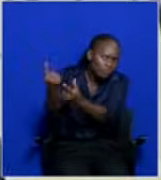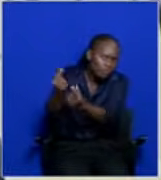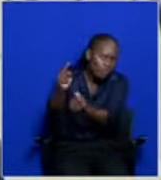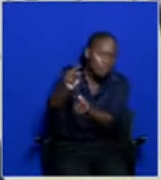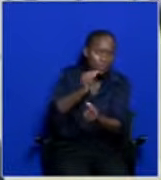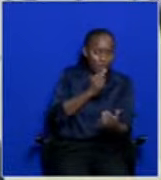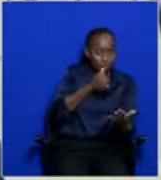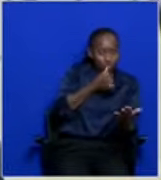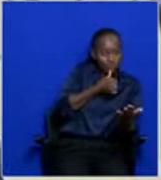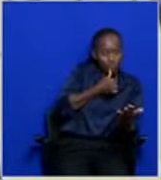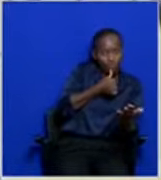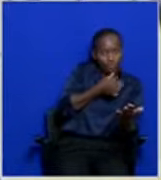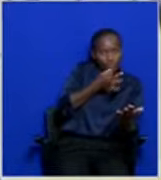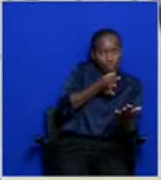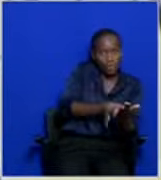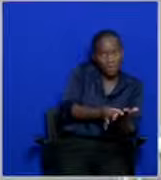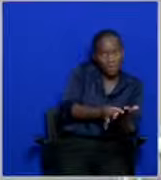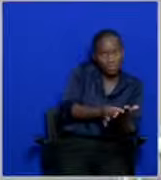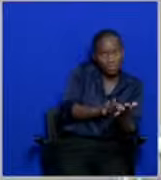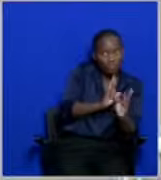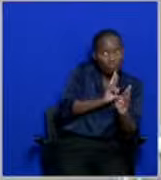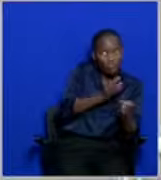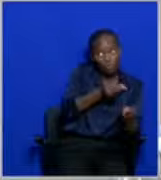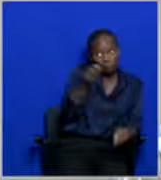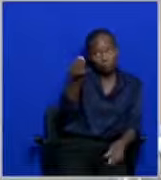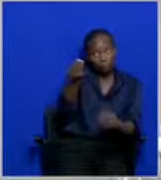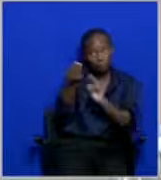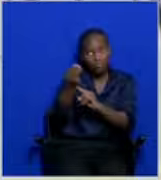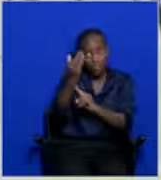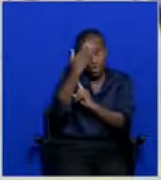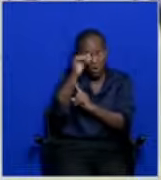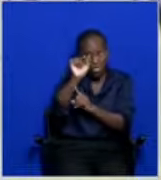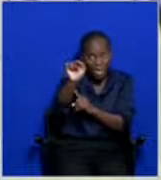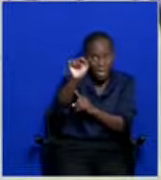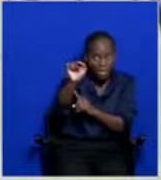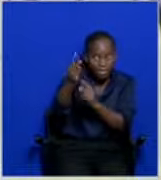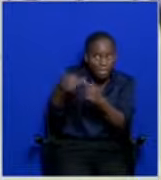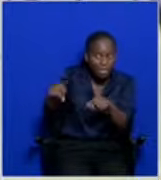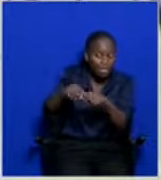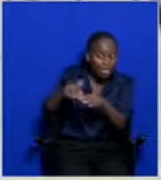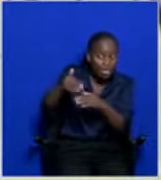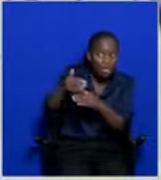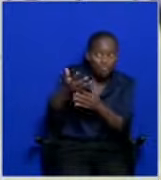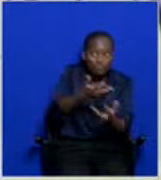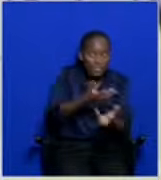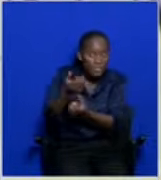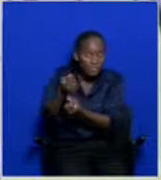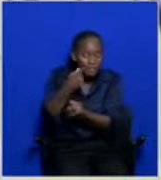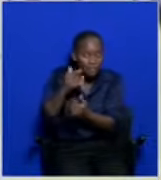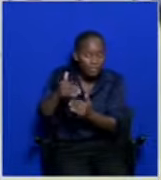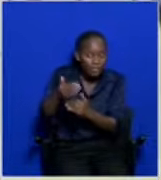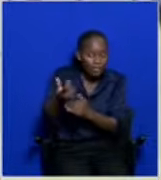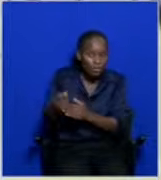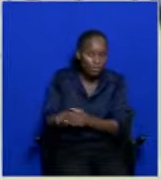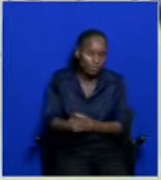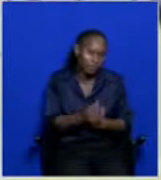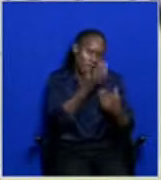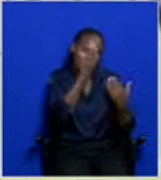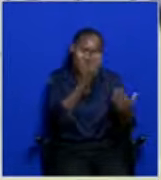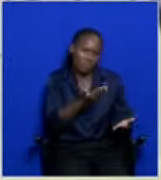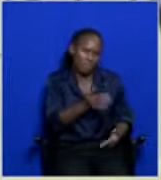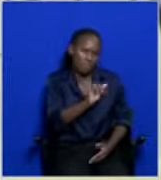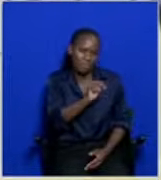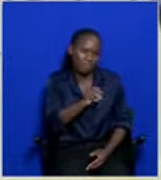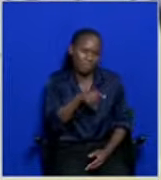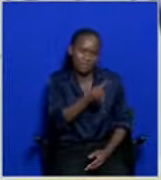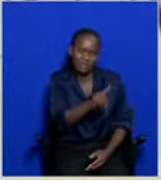Do you know if anything happened there? I do not know anything about EMPD. There's progress on